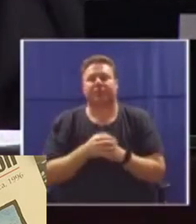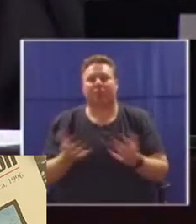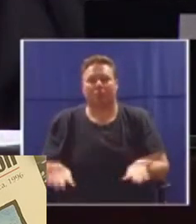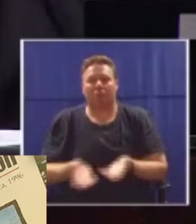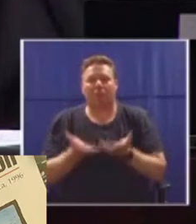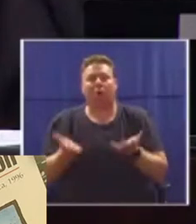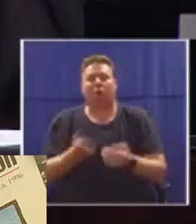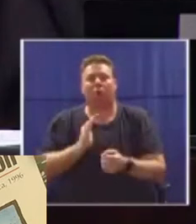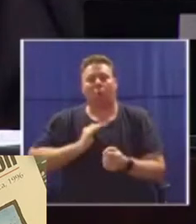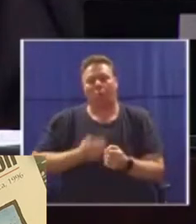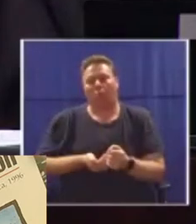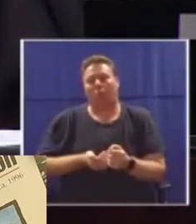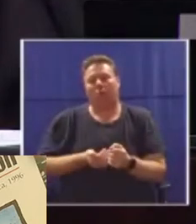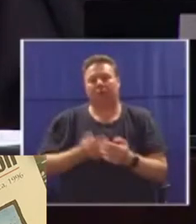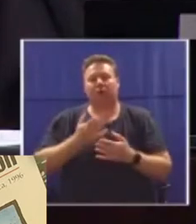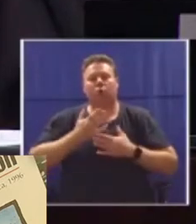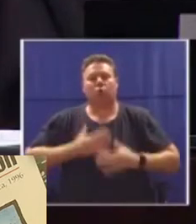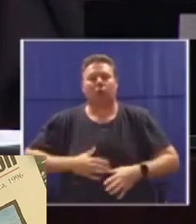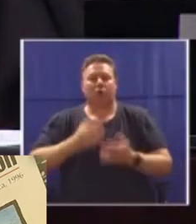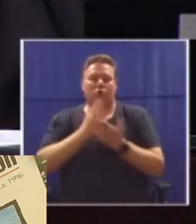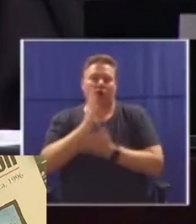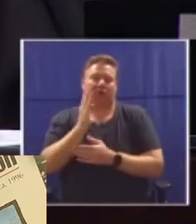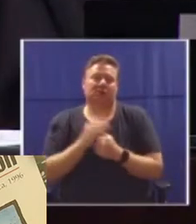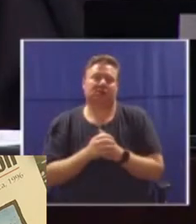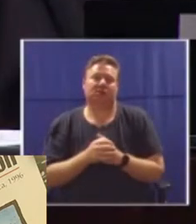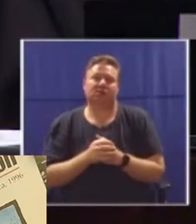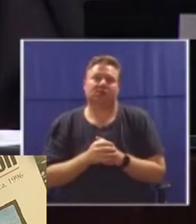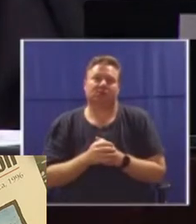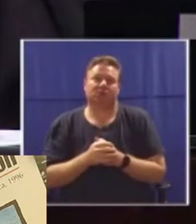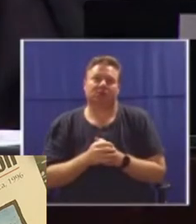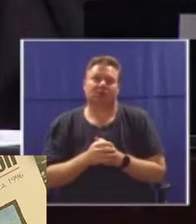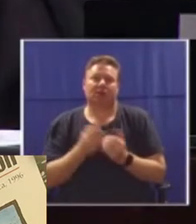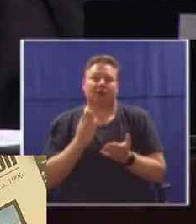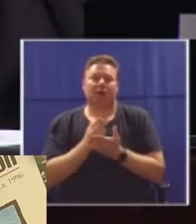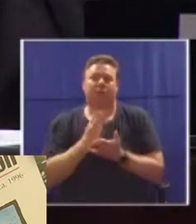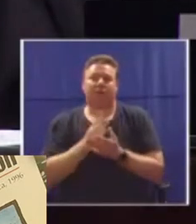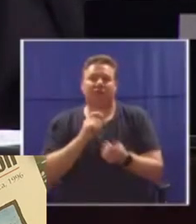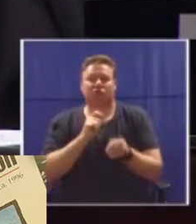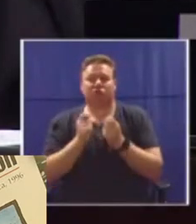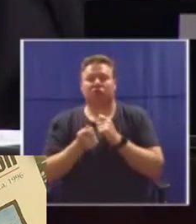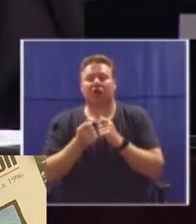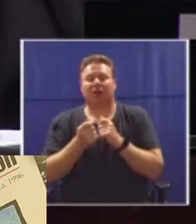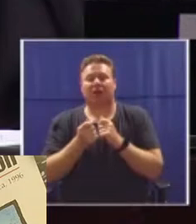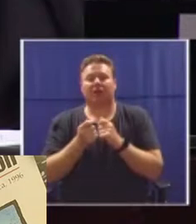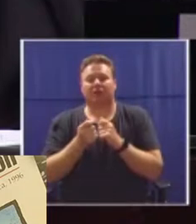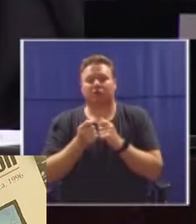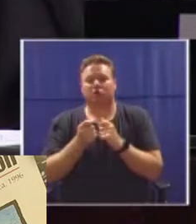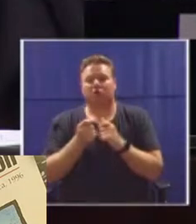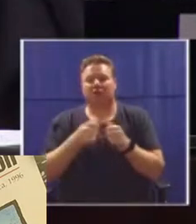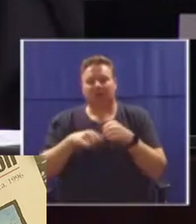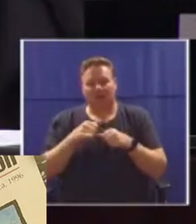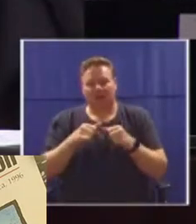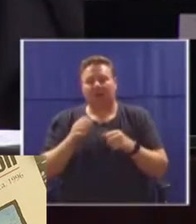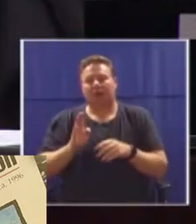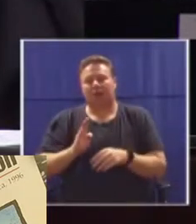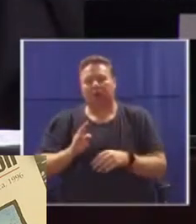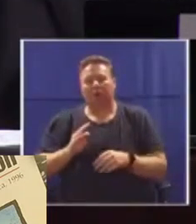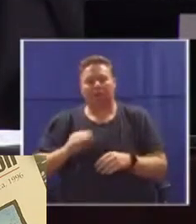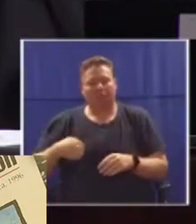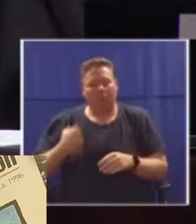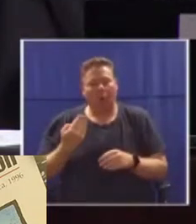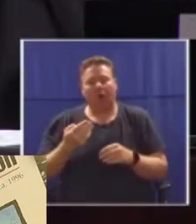promotes women's human rights. We must transform our society and the behavior of boys, men, and